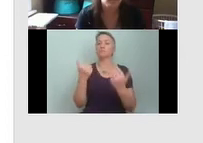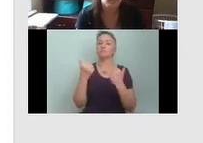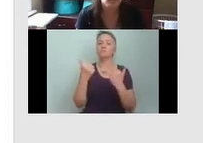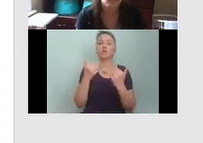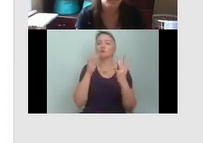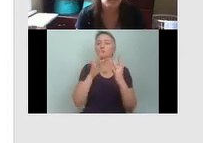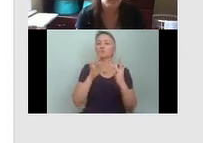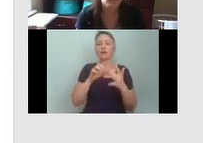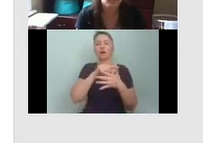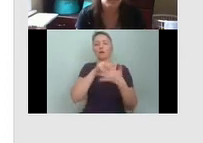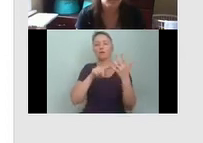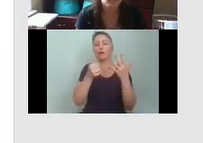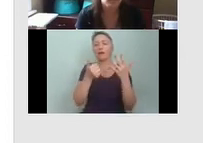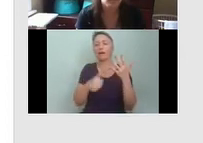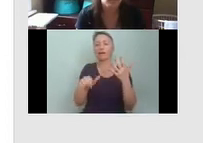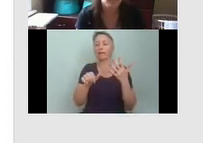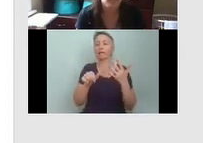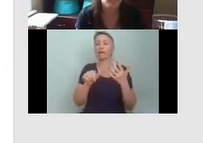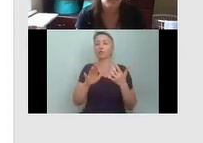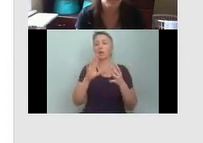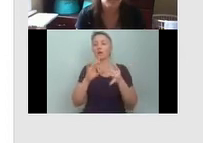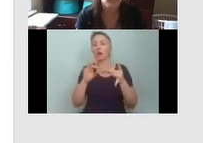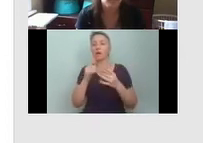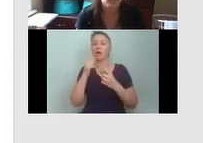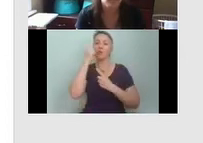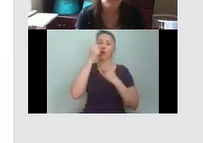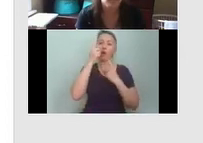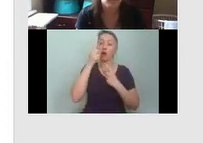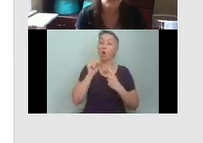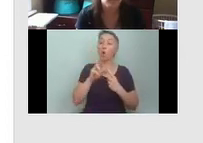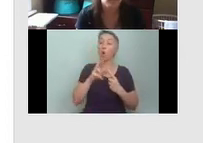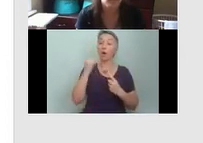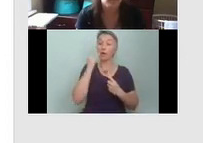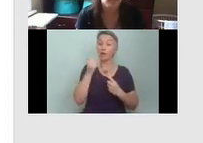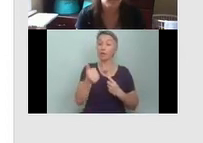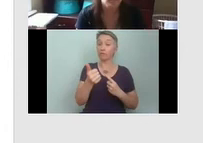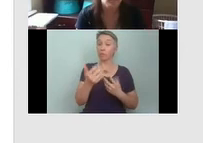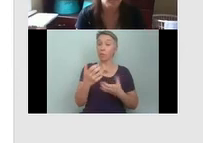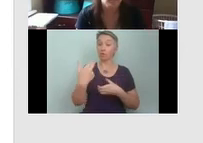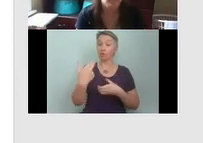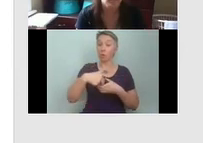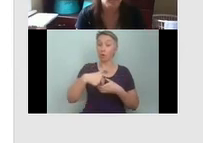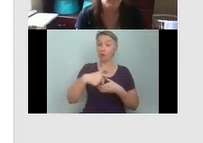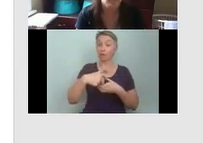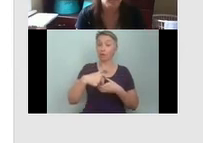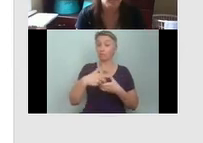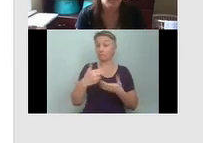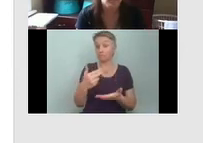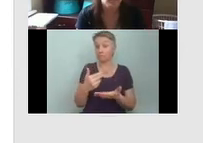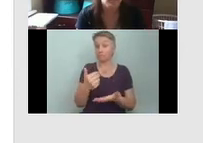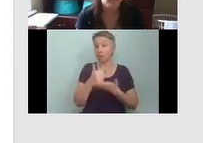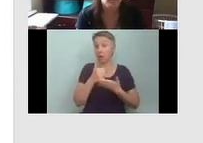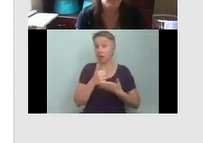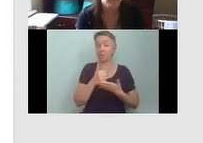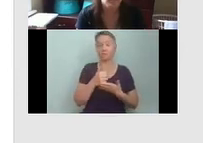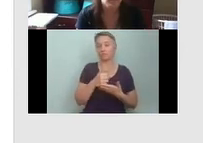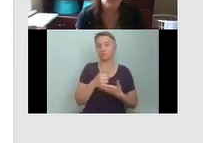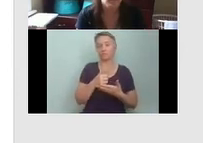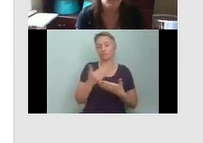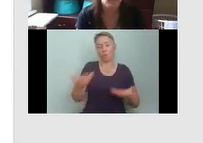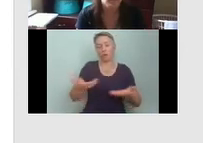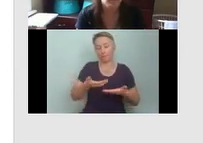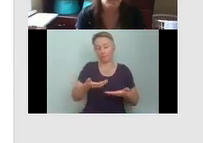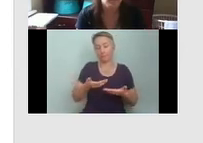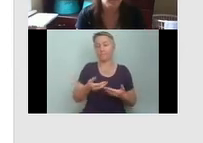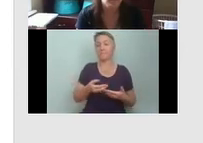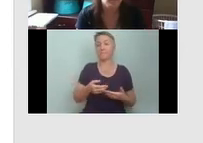any questions or comments or thoughts, or if you would like to join and help out or be a part of any of this, you're more than welcome to. This is the group that has been doing